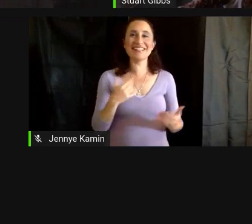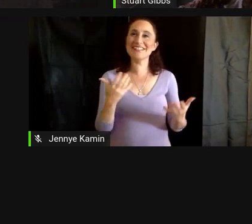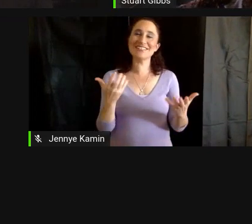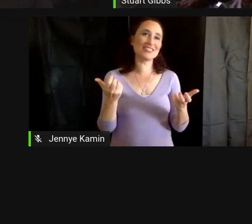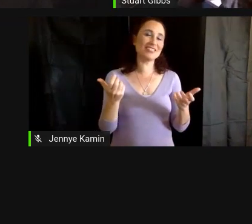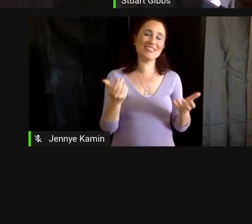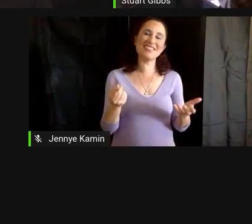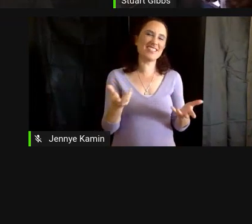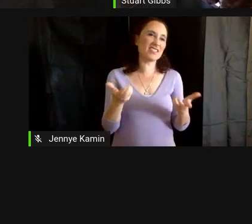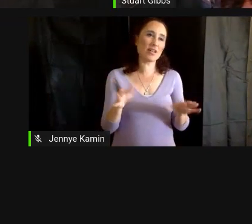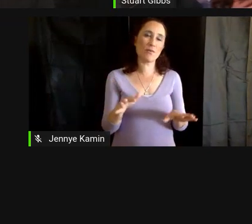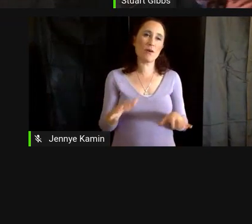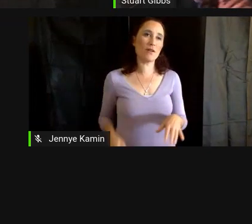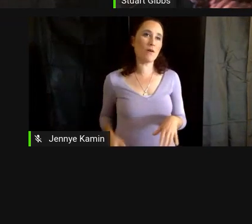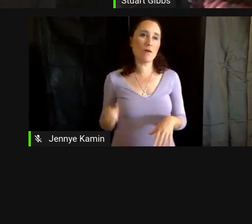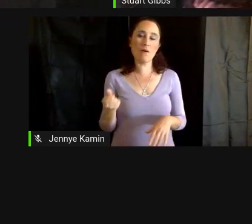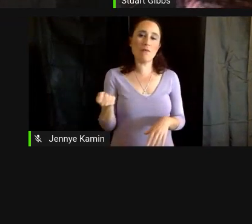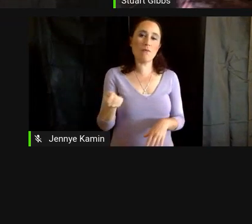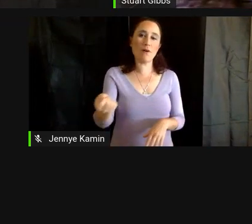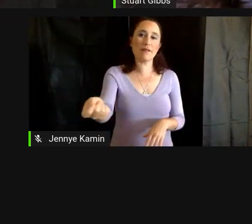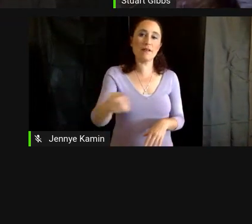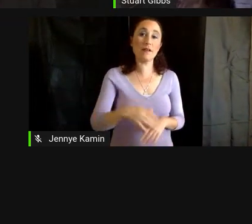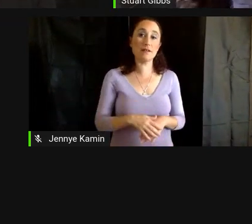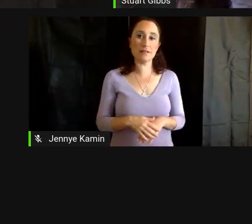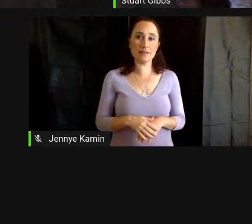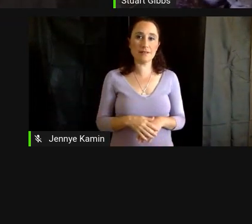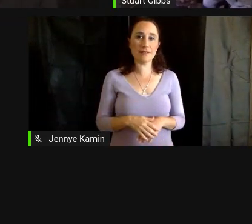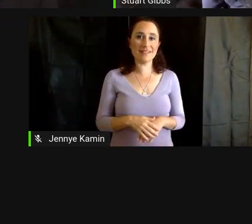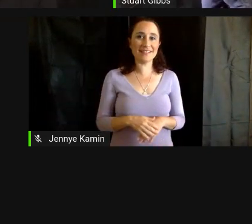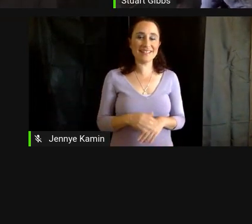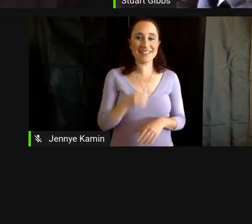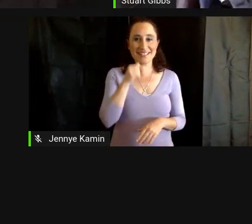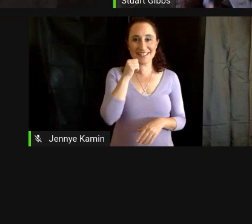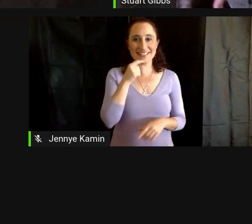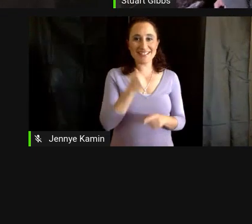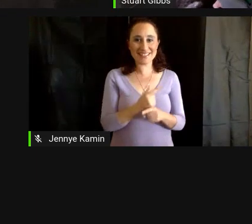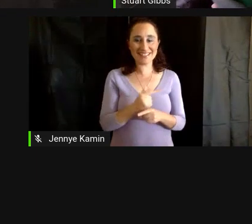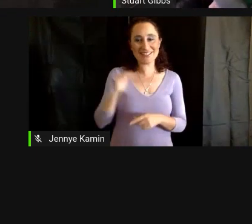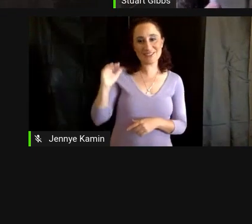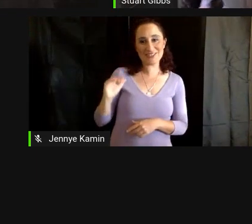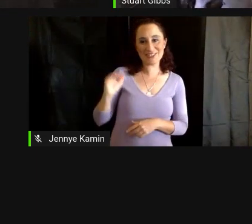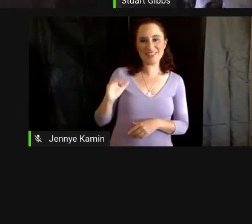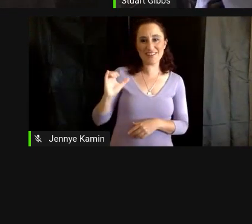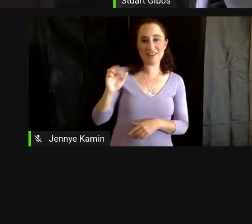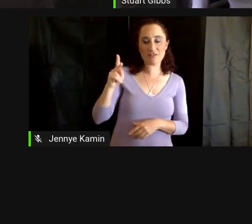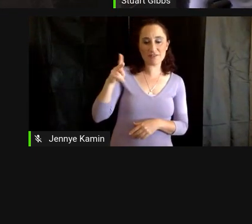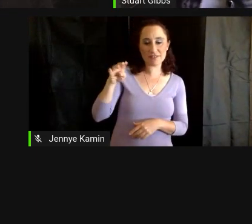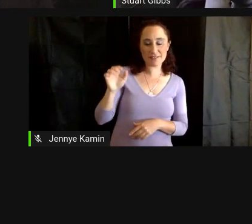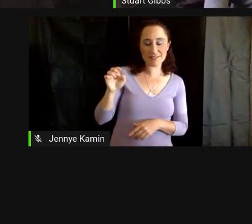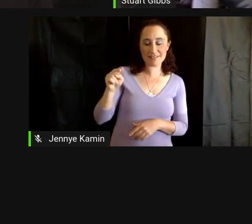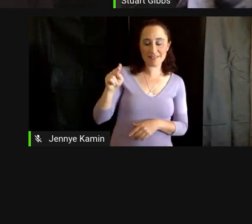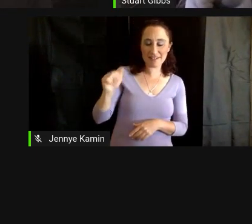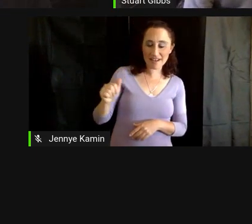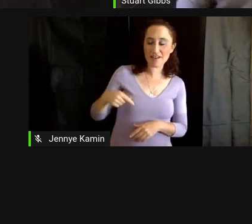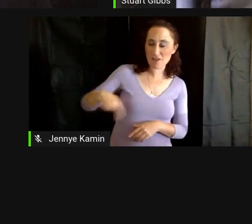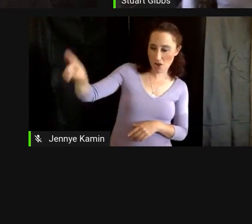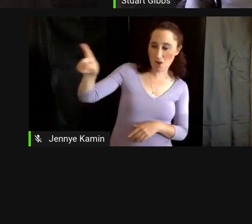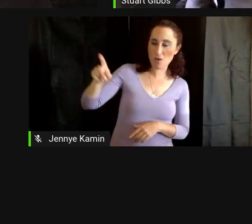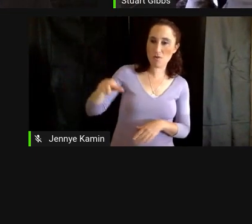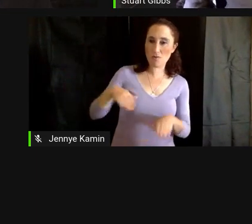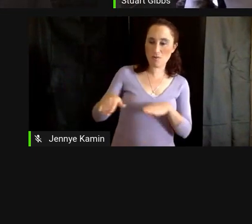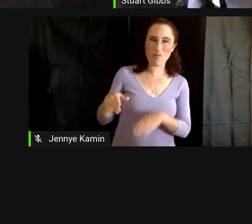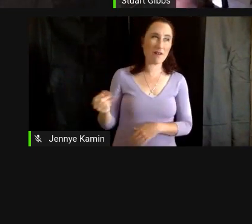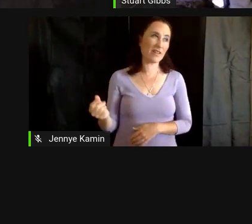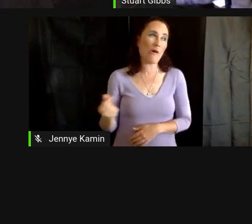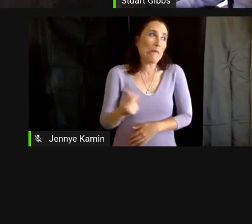dog. So his little sister, Christina, he sends his little sister Christina to walk the dog. And he realizes, man, that's kind of a bad